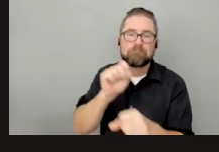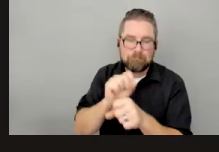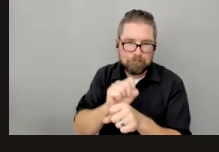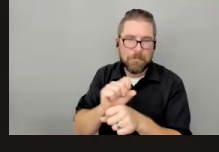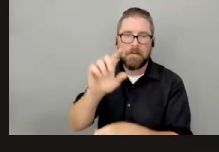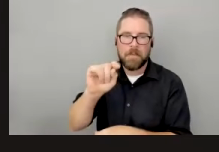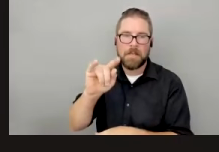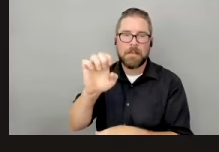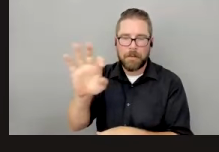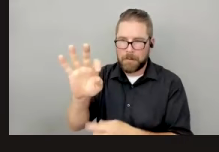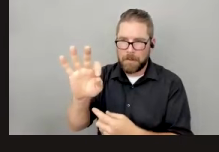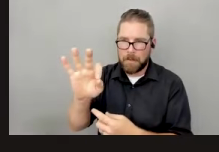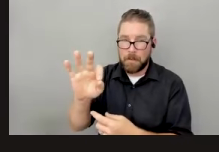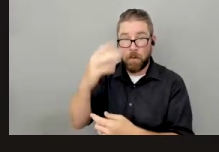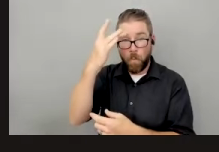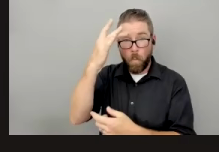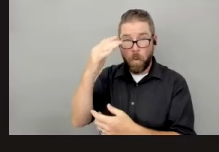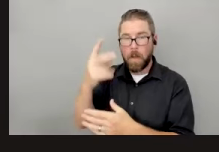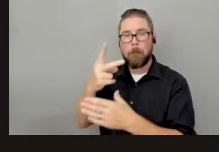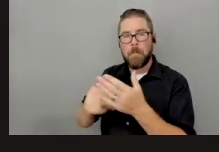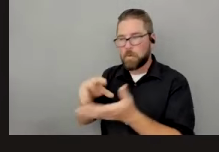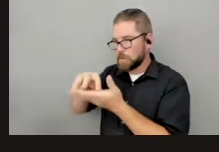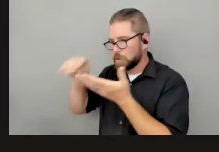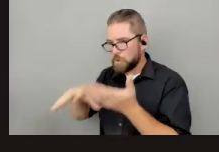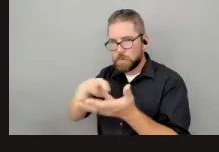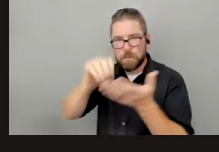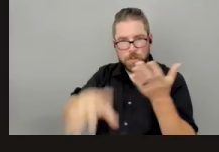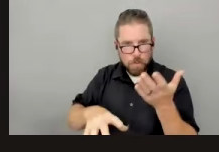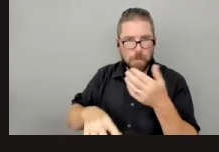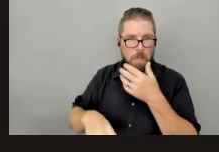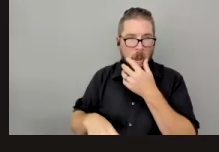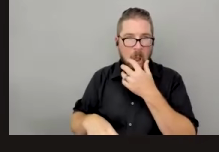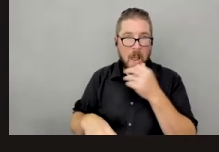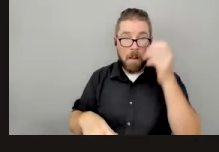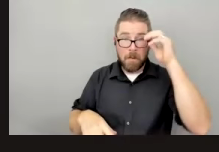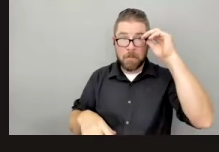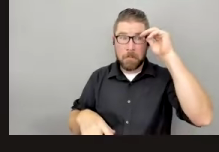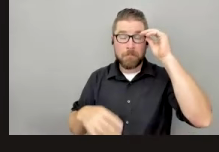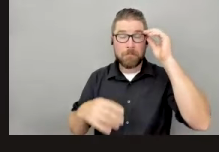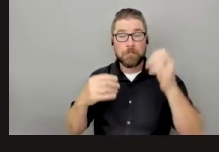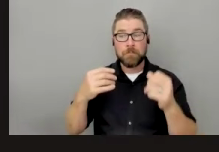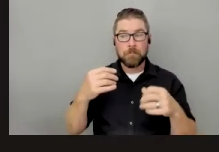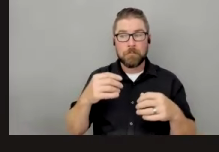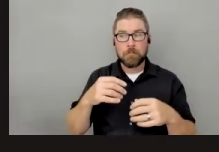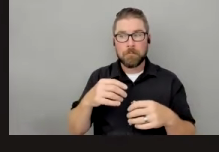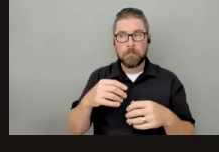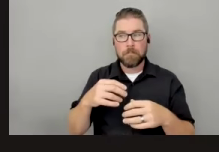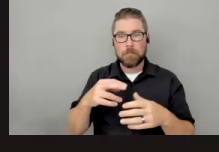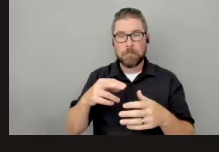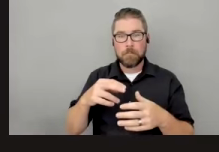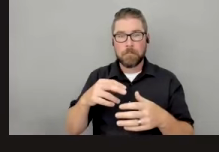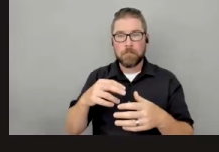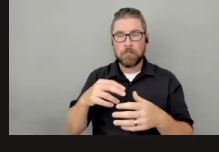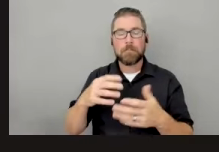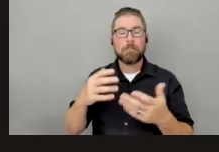students. Within Title IX, we have to have control over the respondent, meaning the student, this respondent has to be an